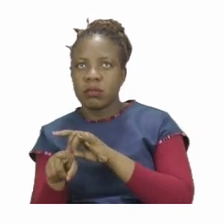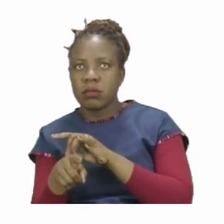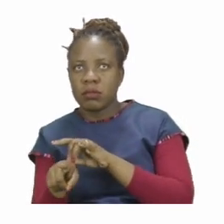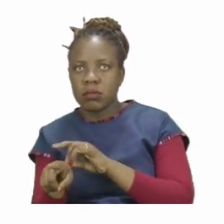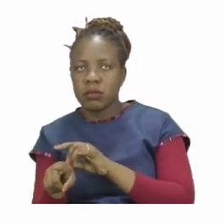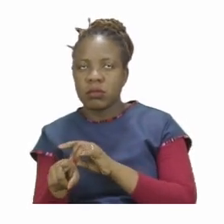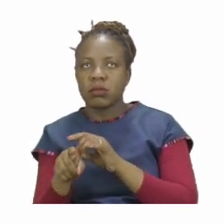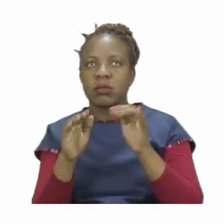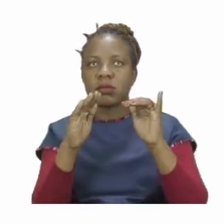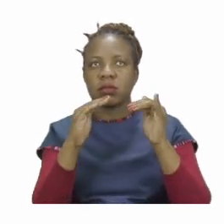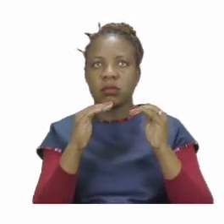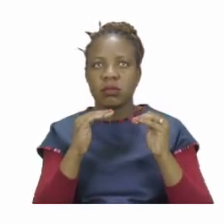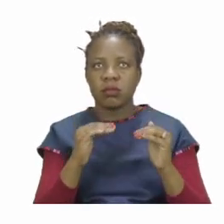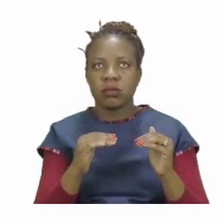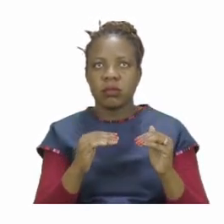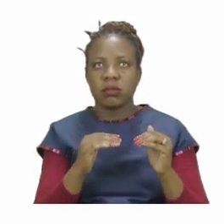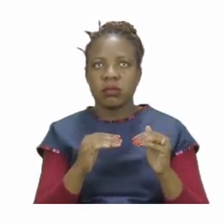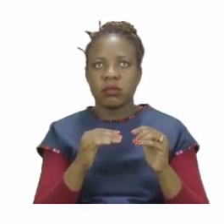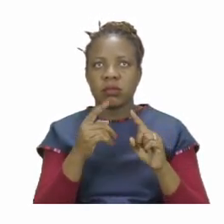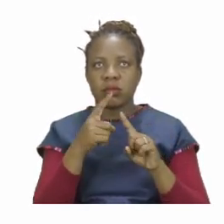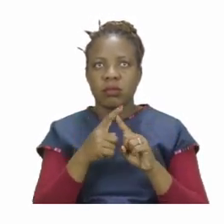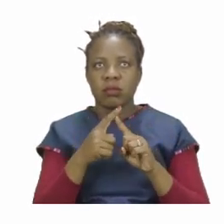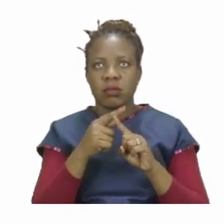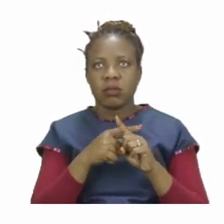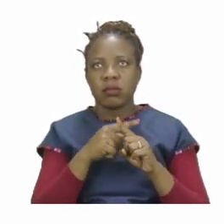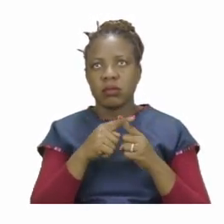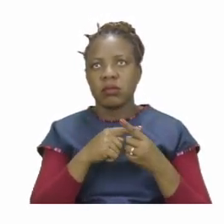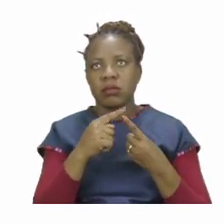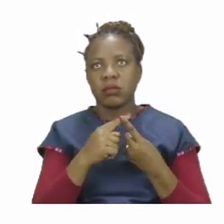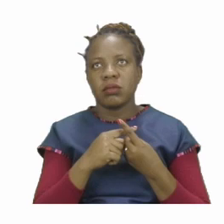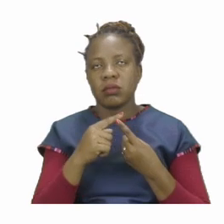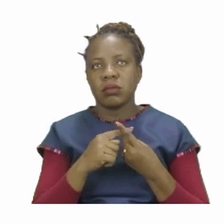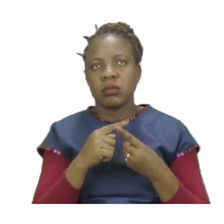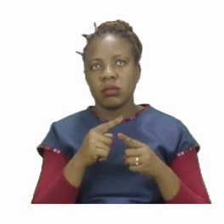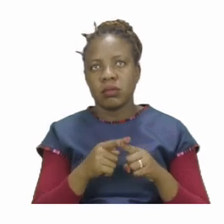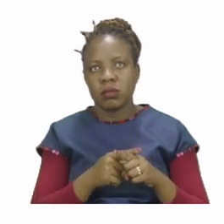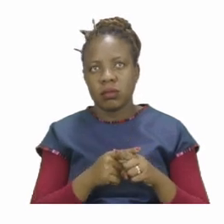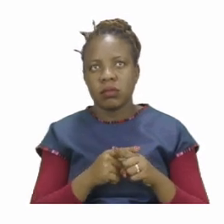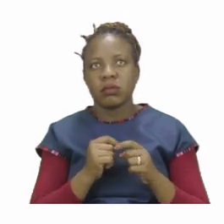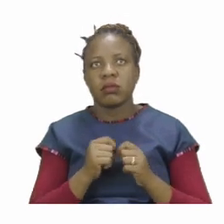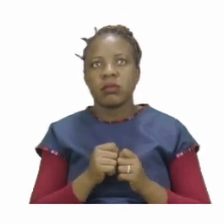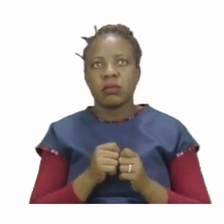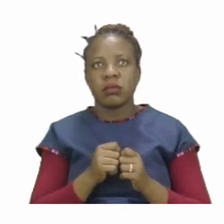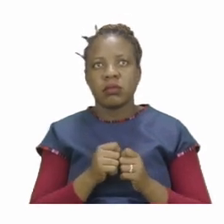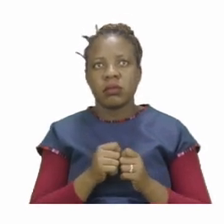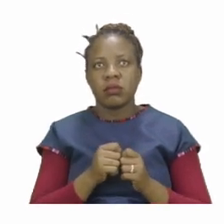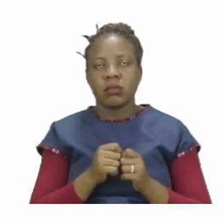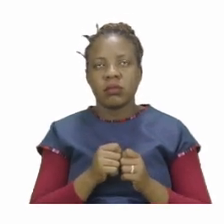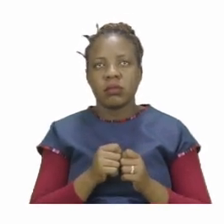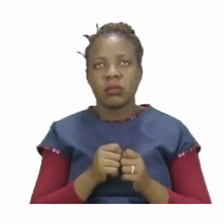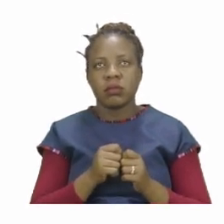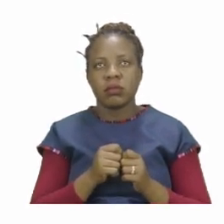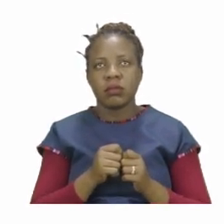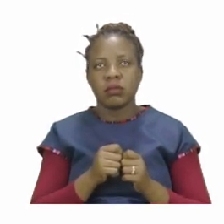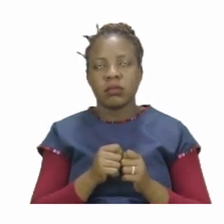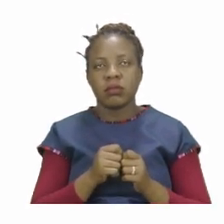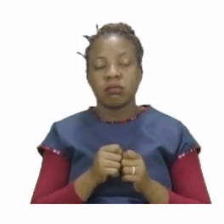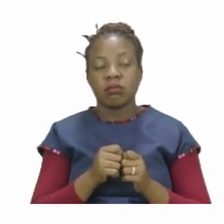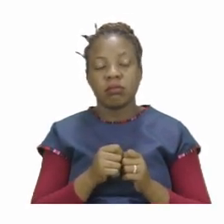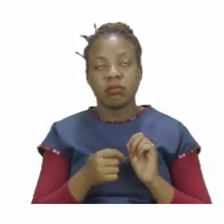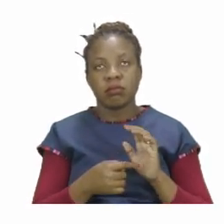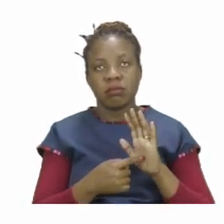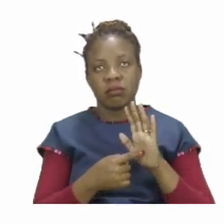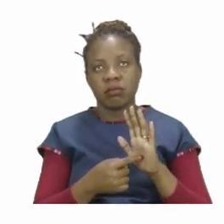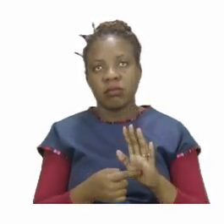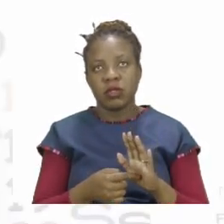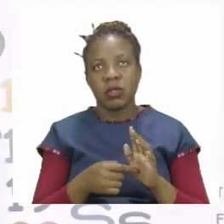you have pictures of carrots. Now I tried carrots on the board, so let's see if